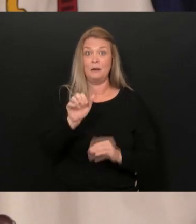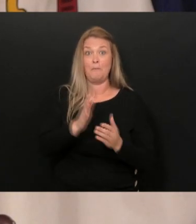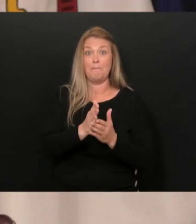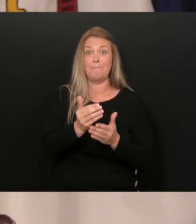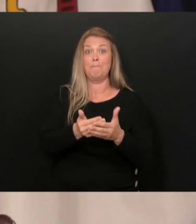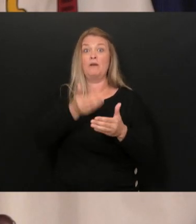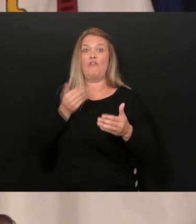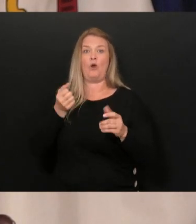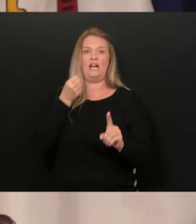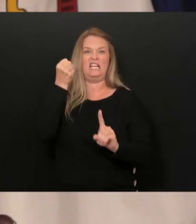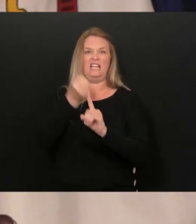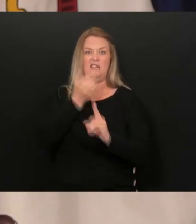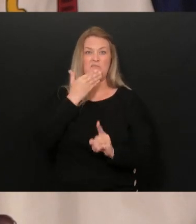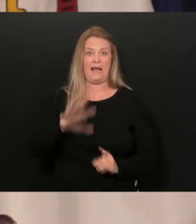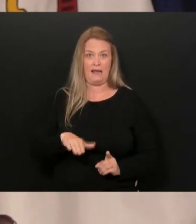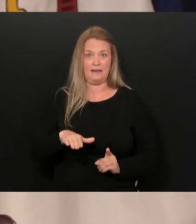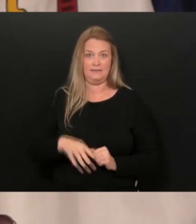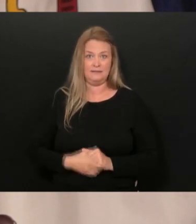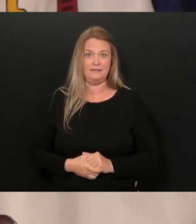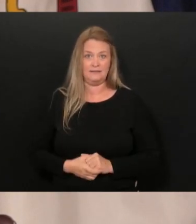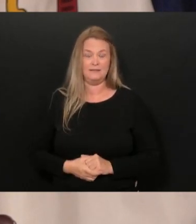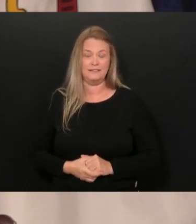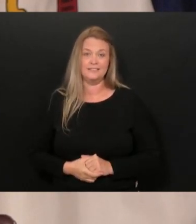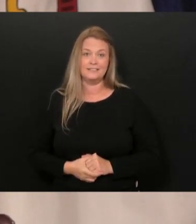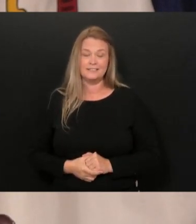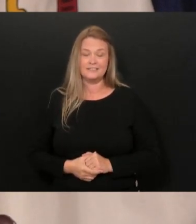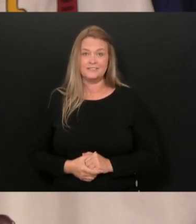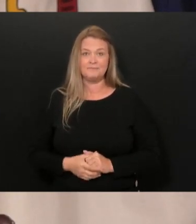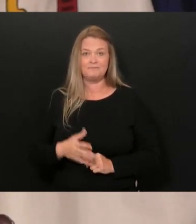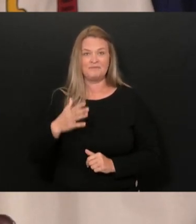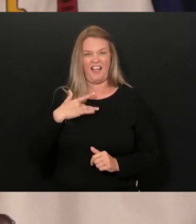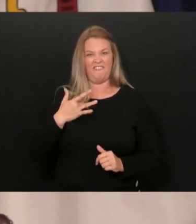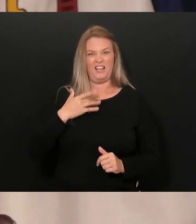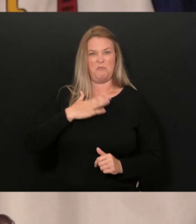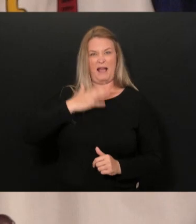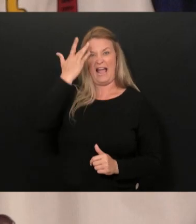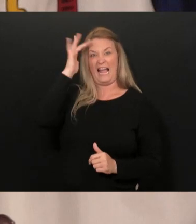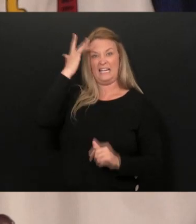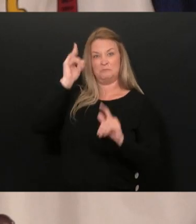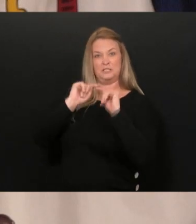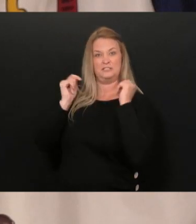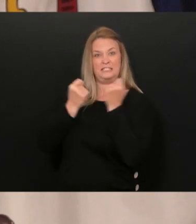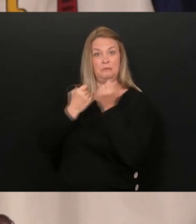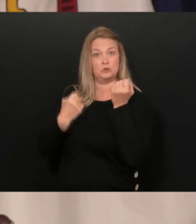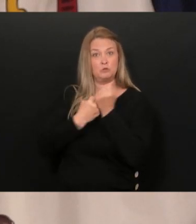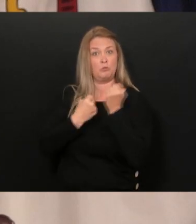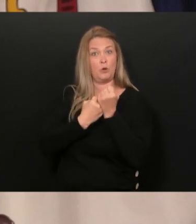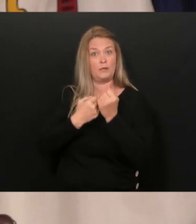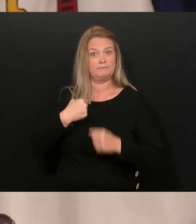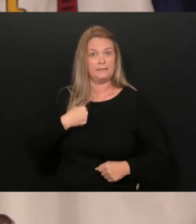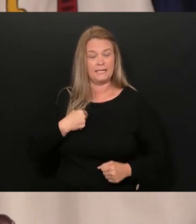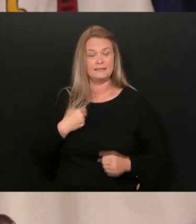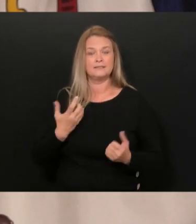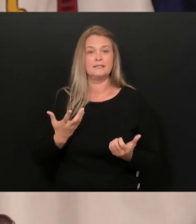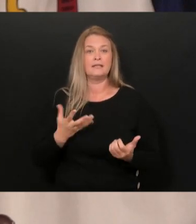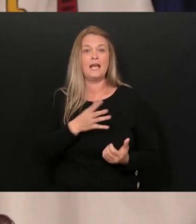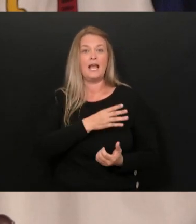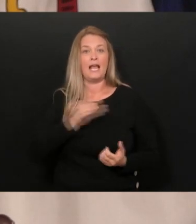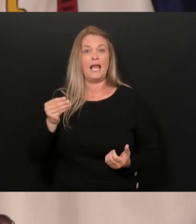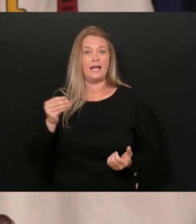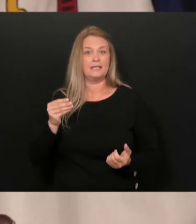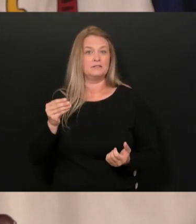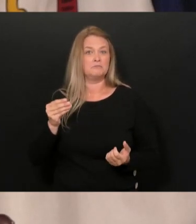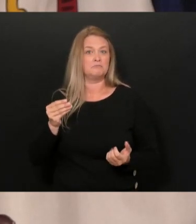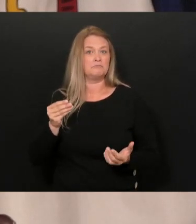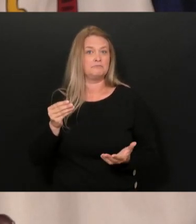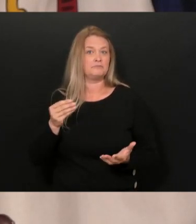so with all that being said, and I think our experts are going to do the same thing, And I want